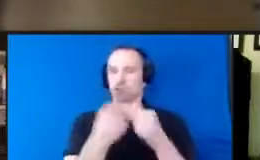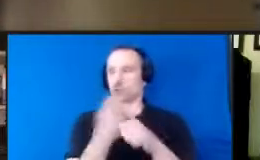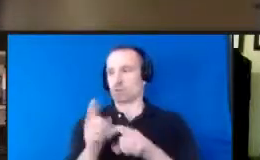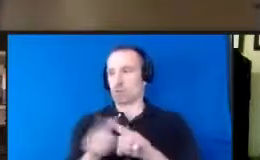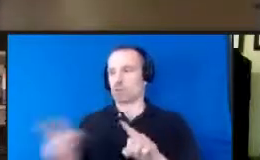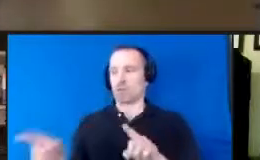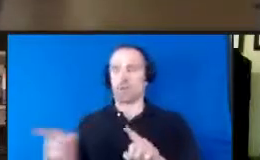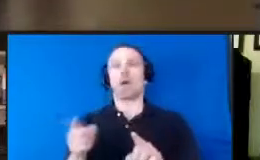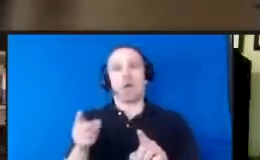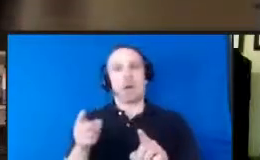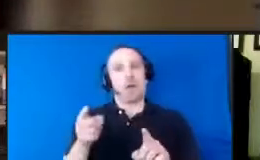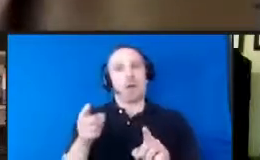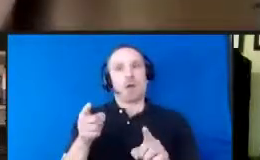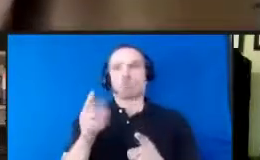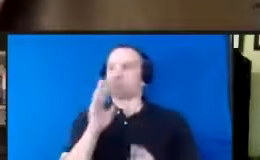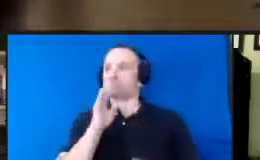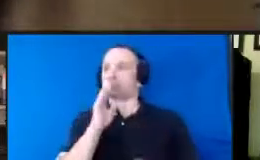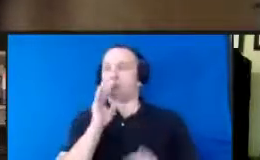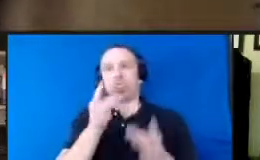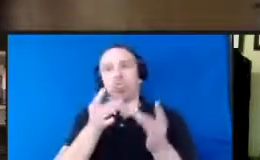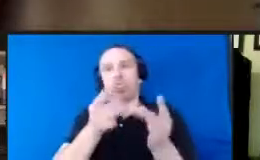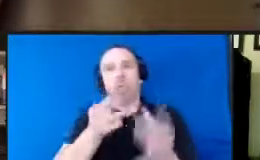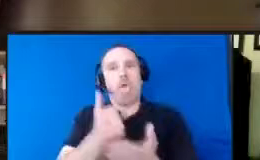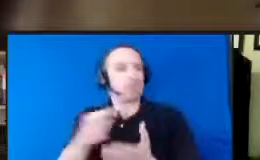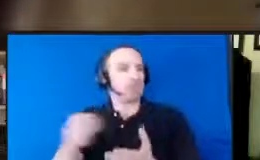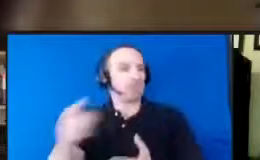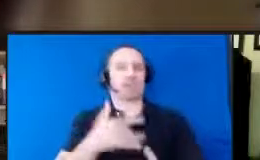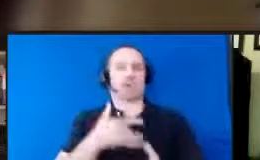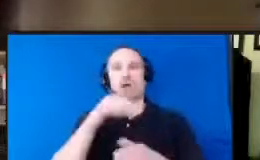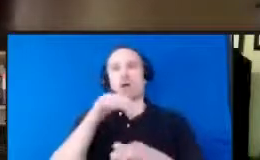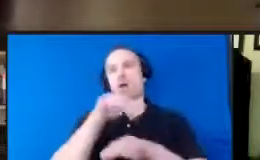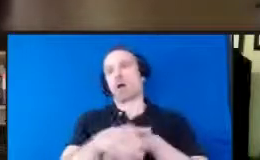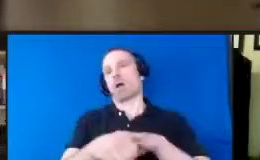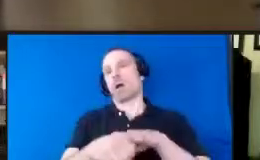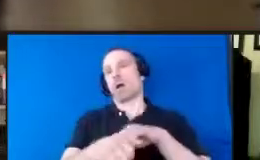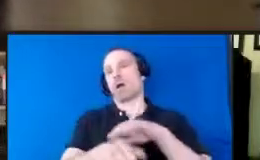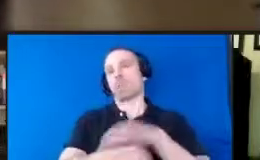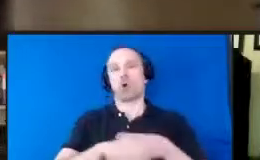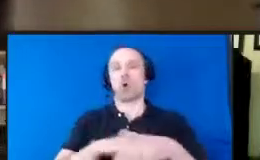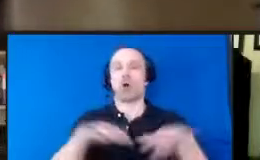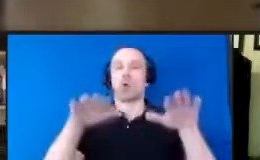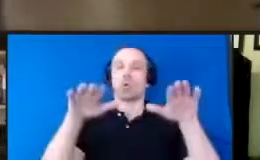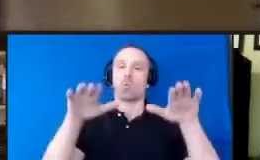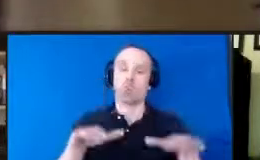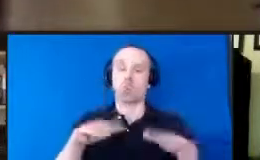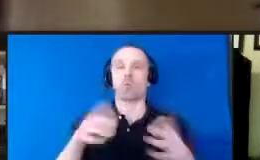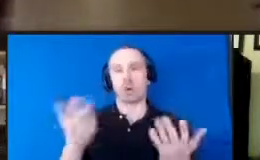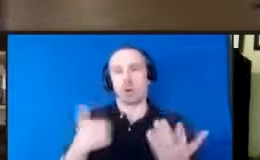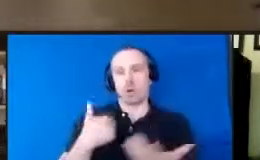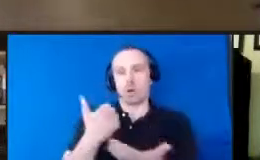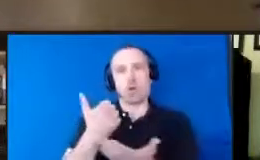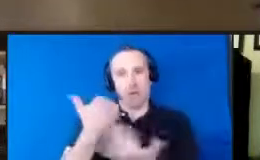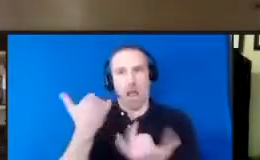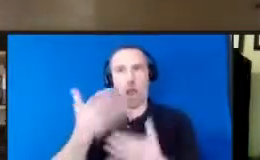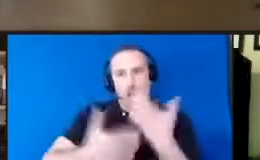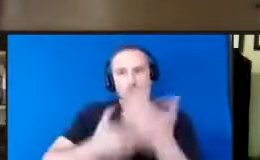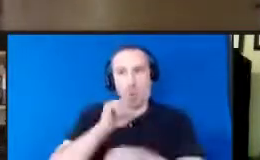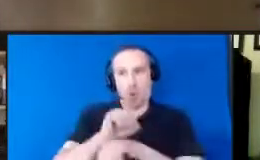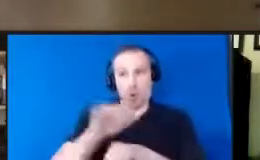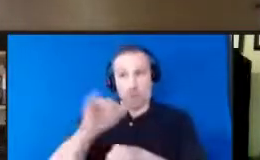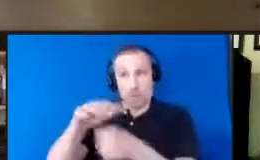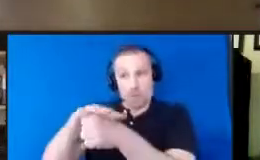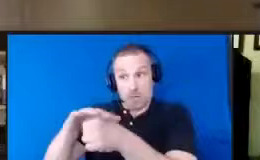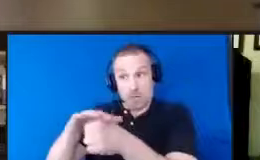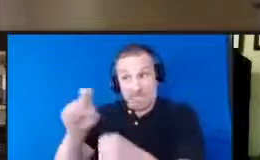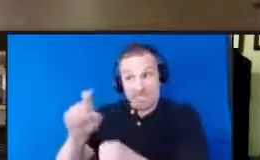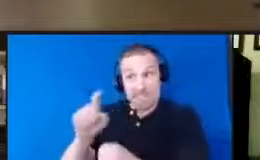everyone's anxiety. And so we're working to have more of those local community sites, and then also have our staff members who represent the community and speak the